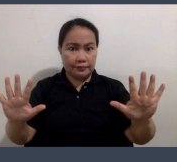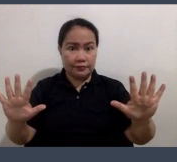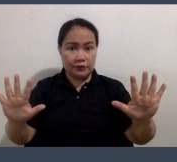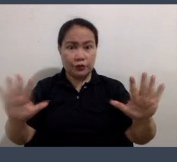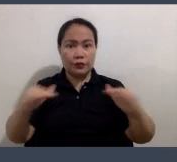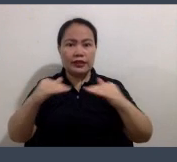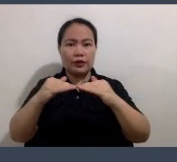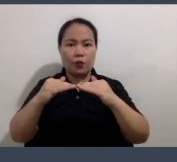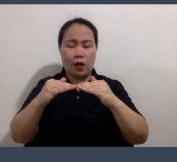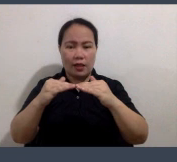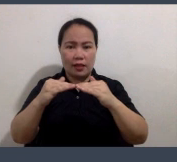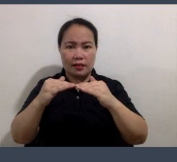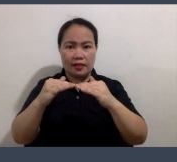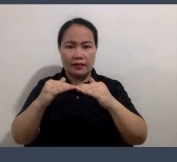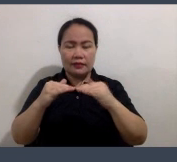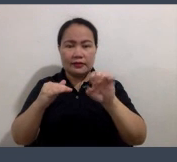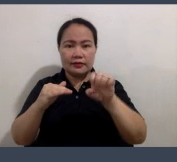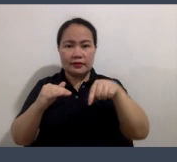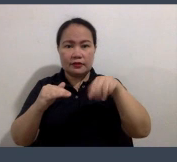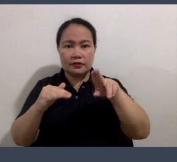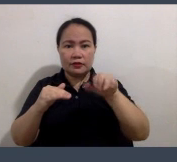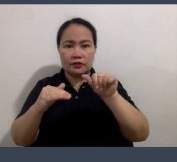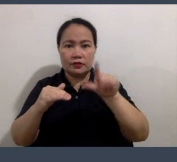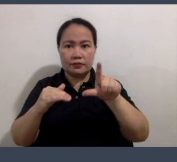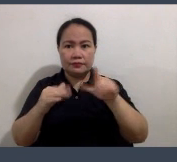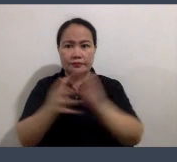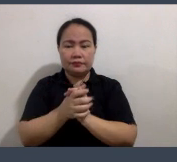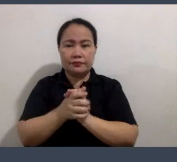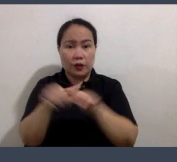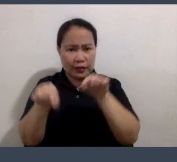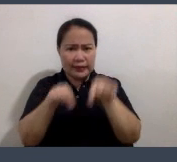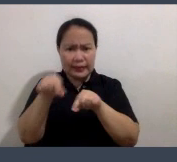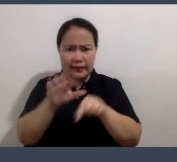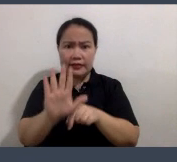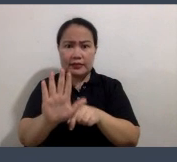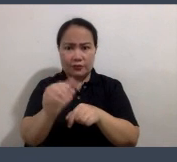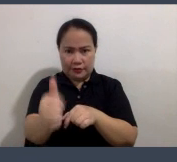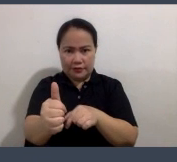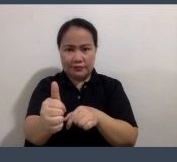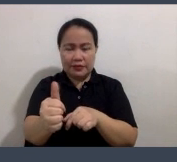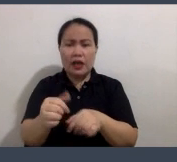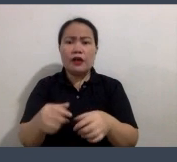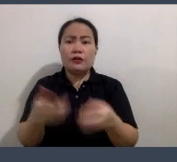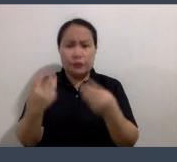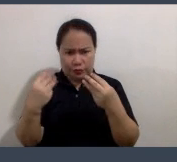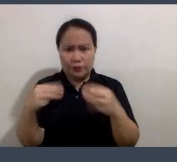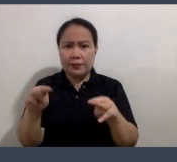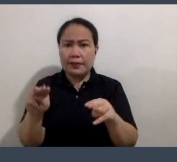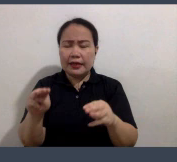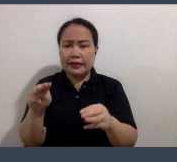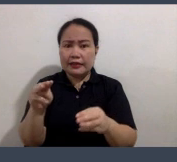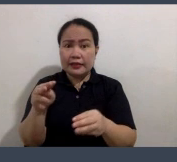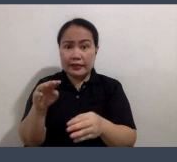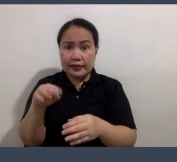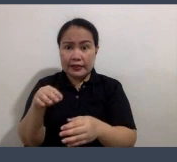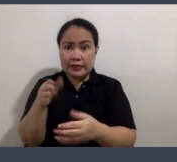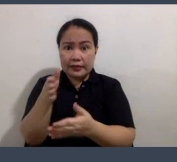also 5, so they are equal. Okay, test yourself. You may pause the video